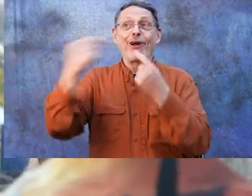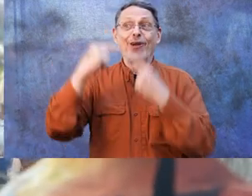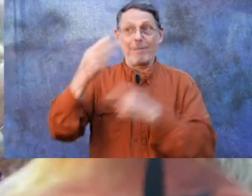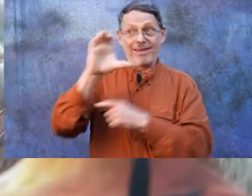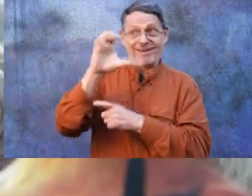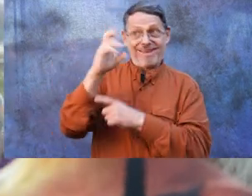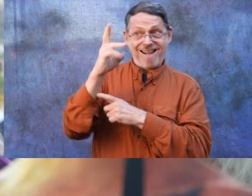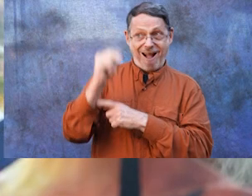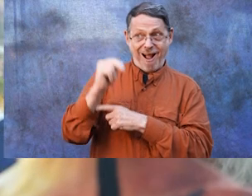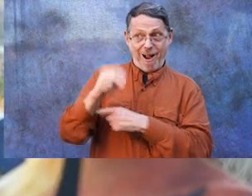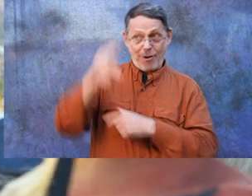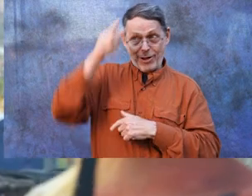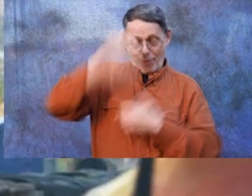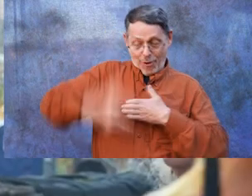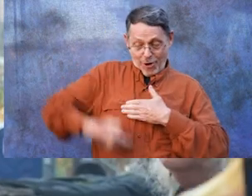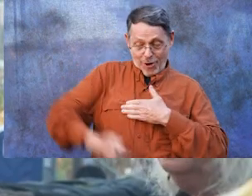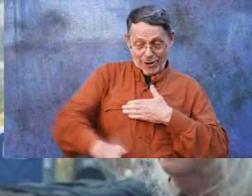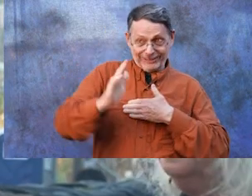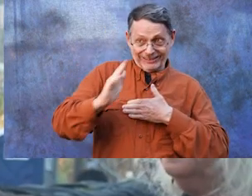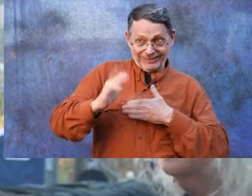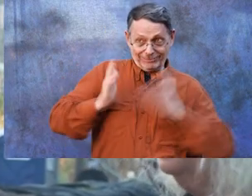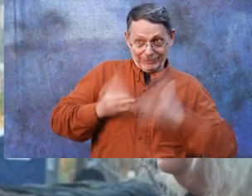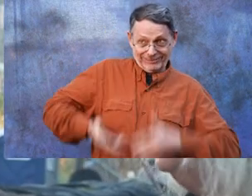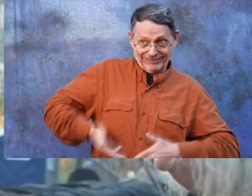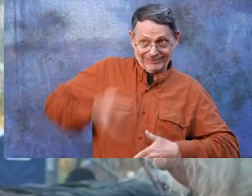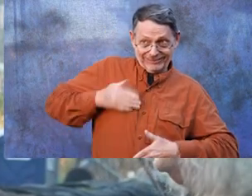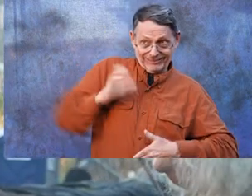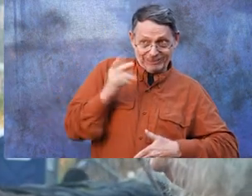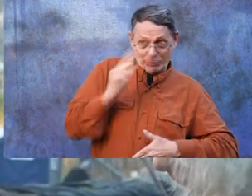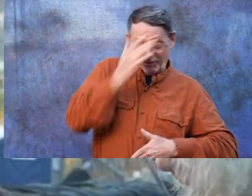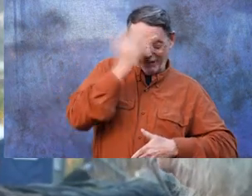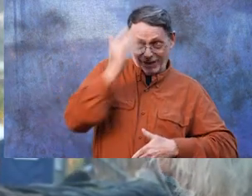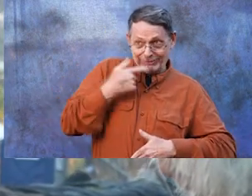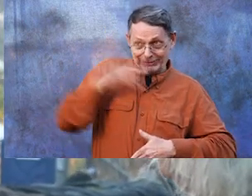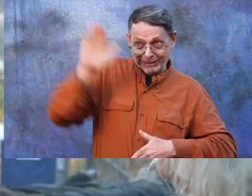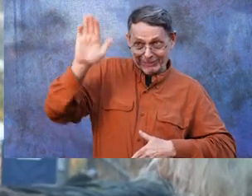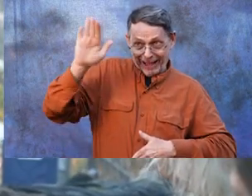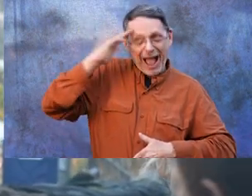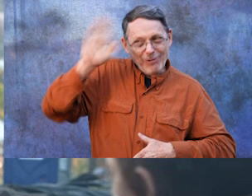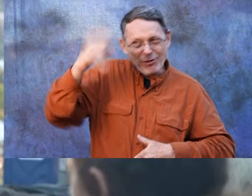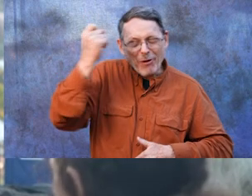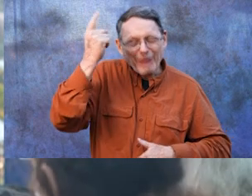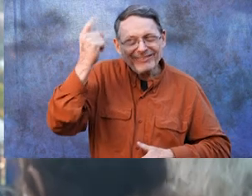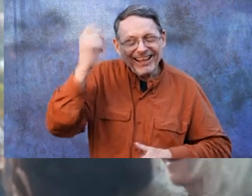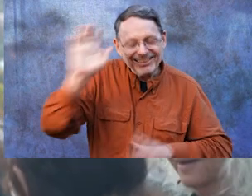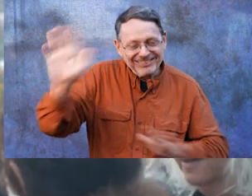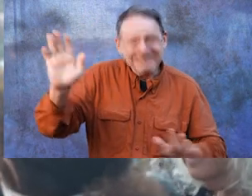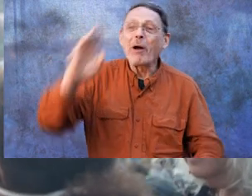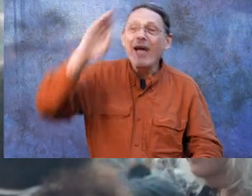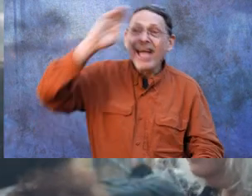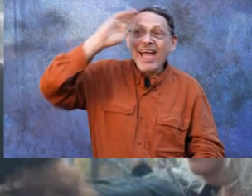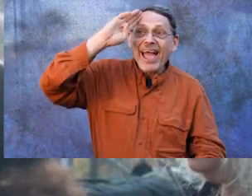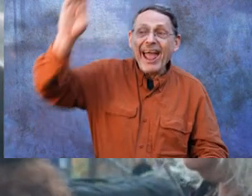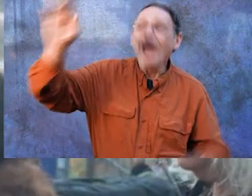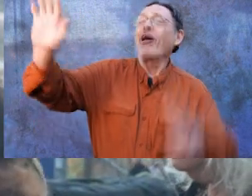for coming to our ritual. Our apologies, deep apologies for forgetting to do this until now, but I know you